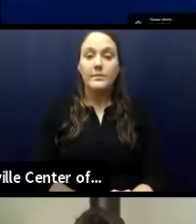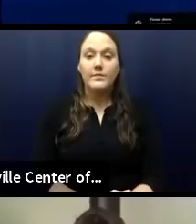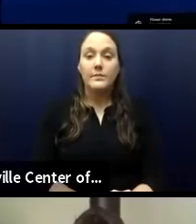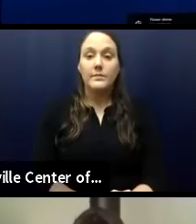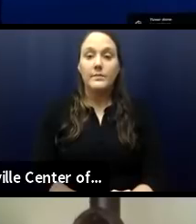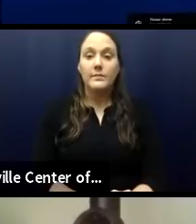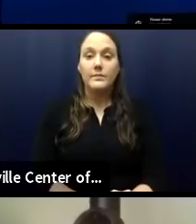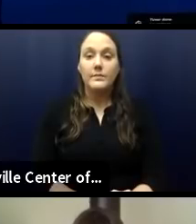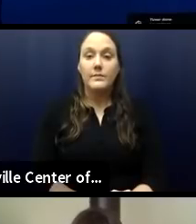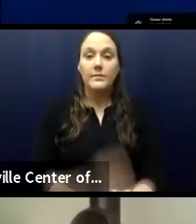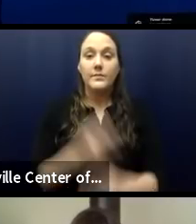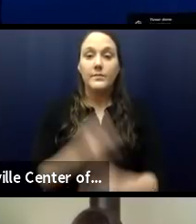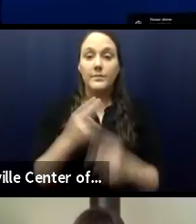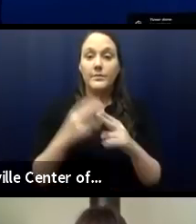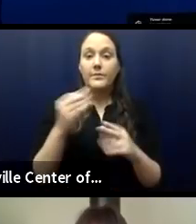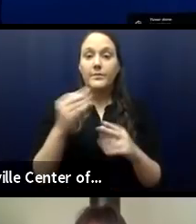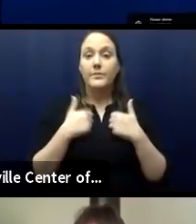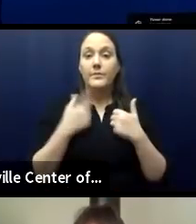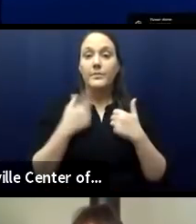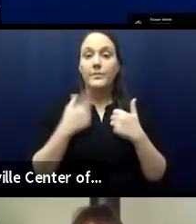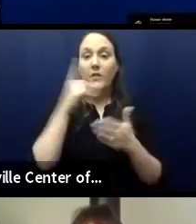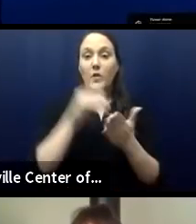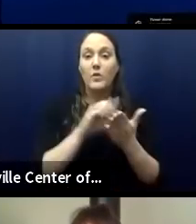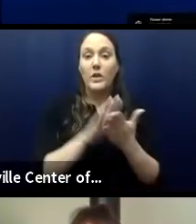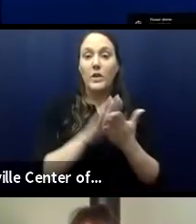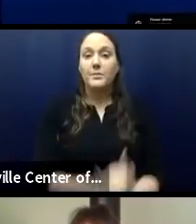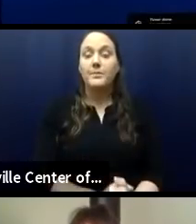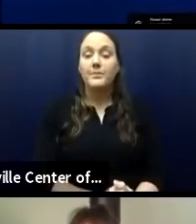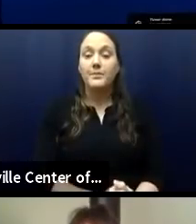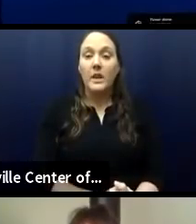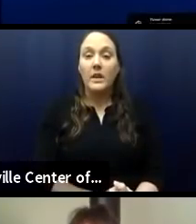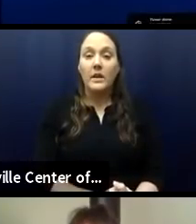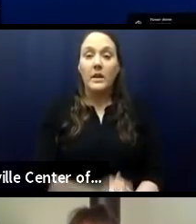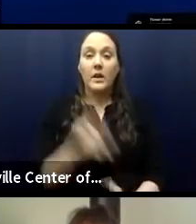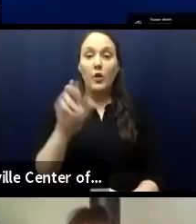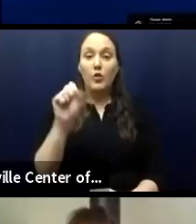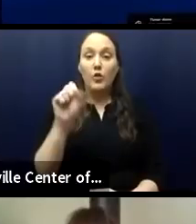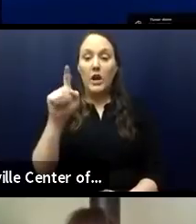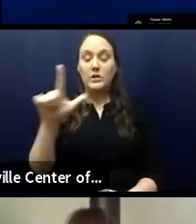Sir, please say your name and address for the record. Russell Ray,